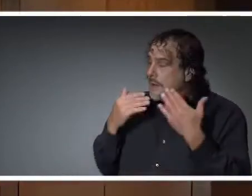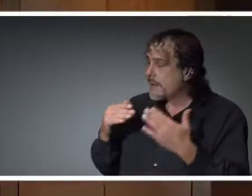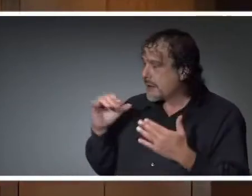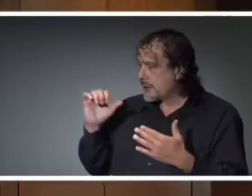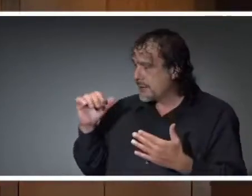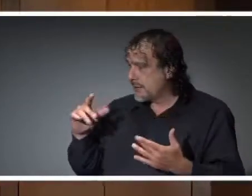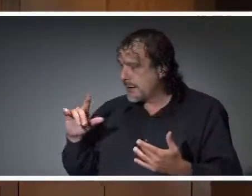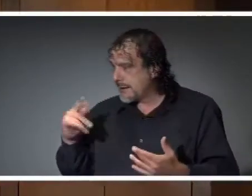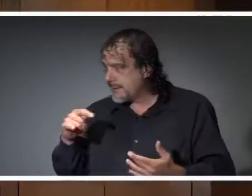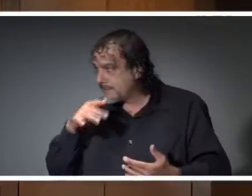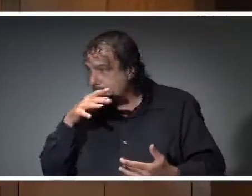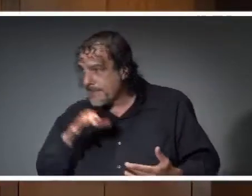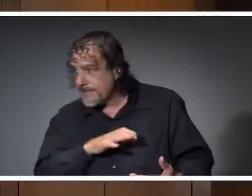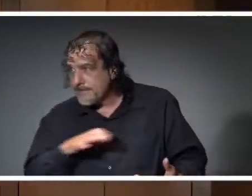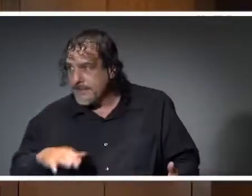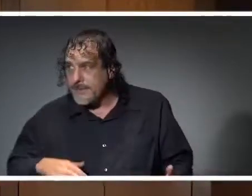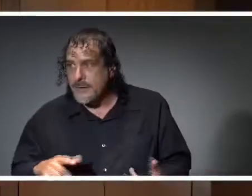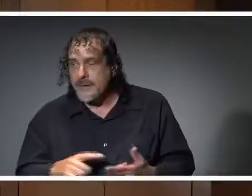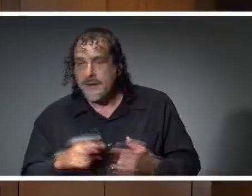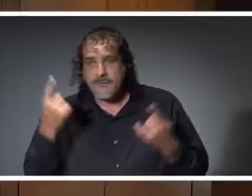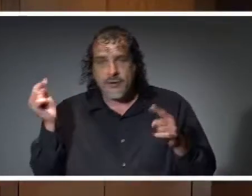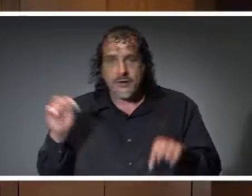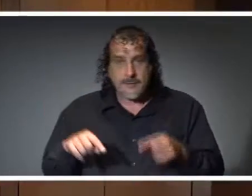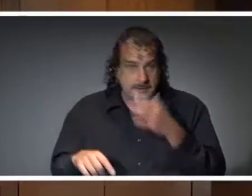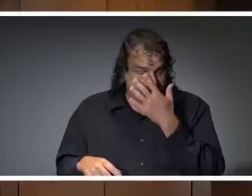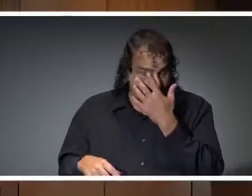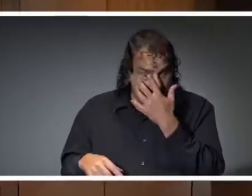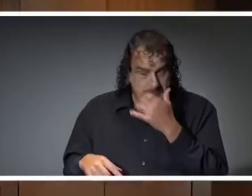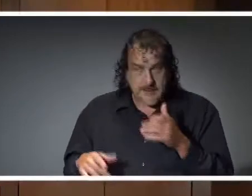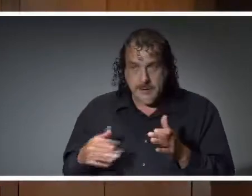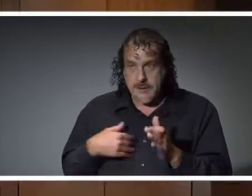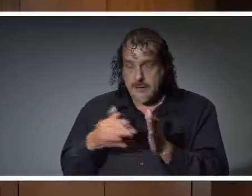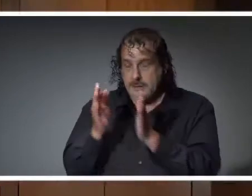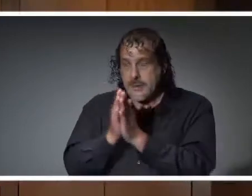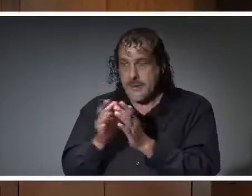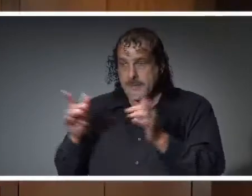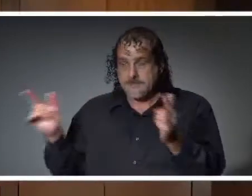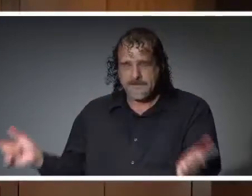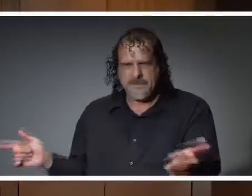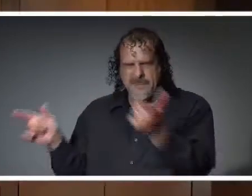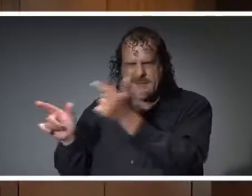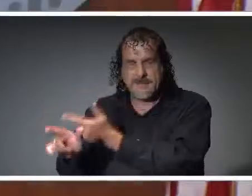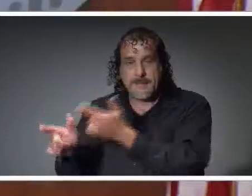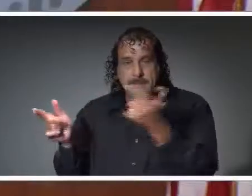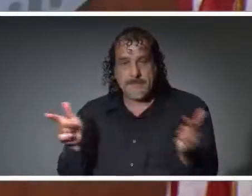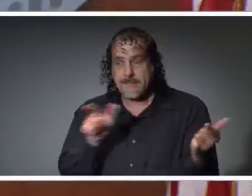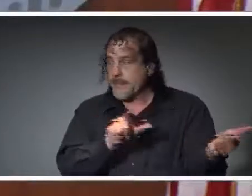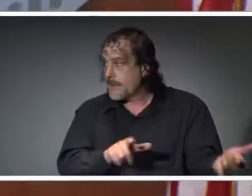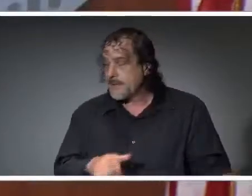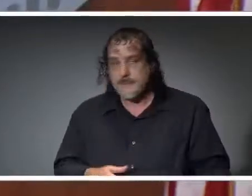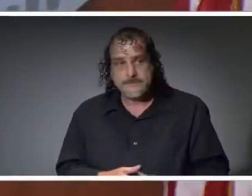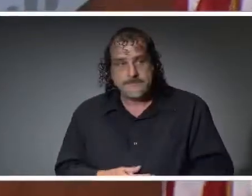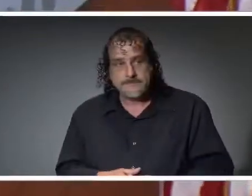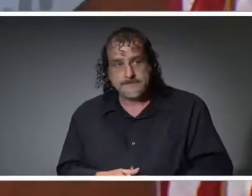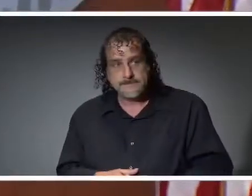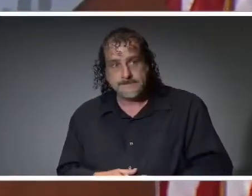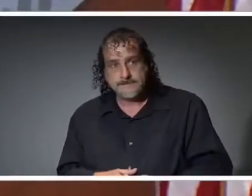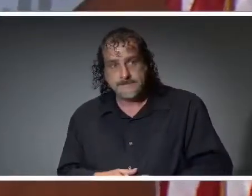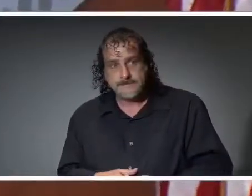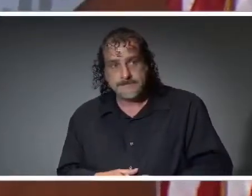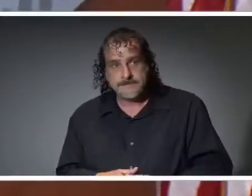Gibson, Senator Cindy Hyde-Smith, for being here with us. I'm going to ask Director Michelle and Dr. Dobbs to come up, and we will